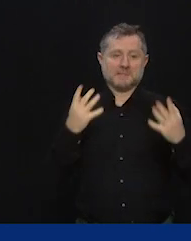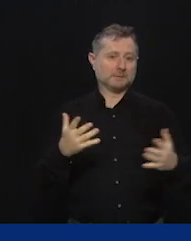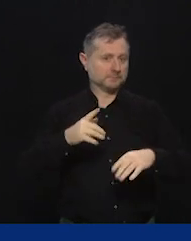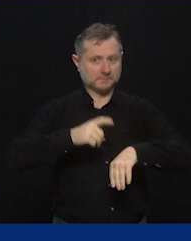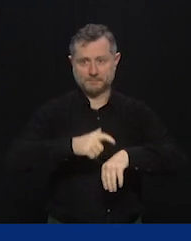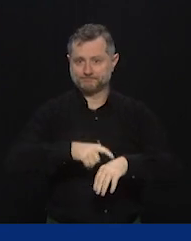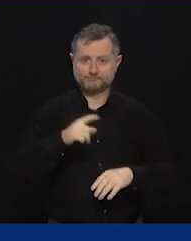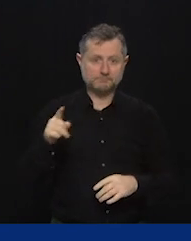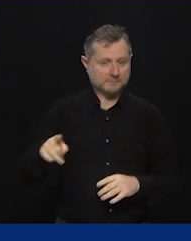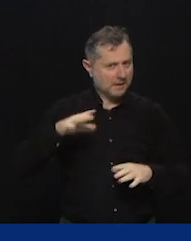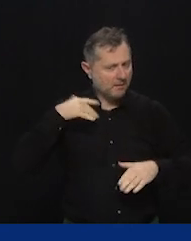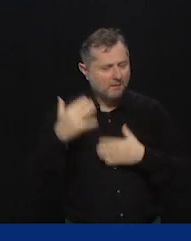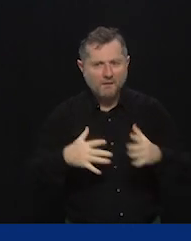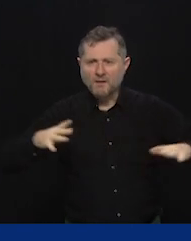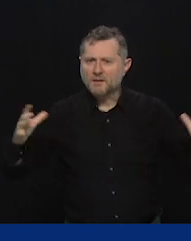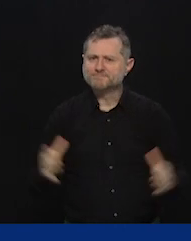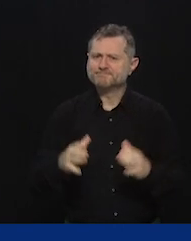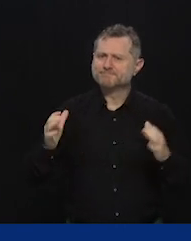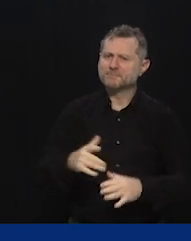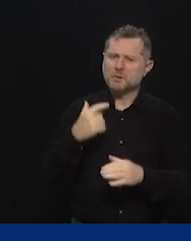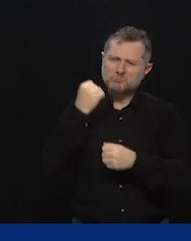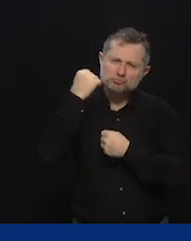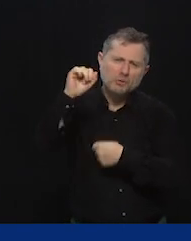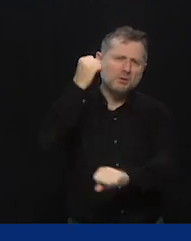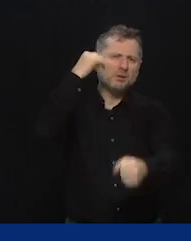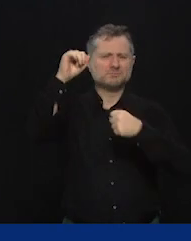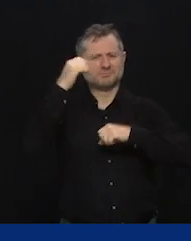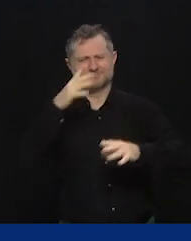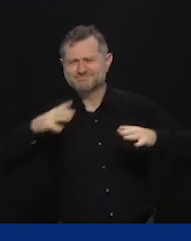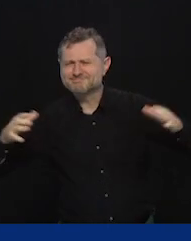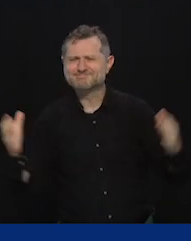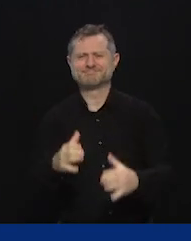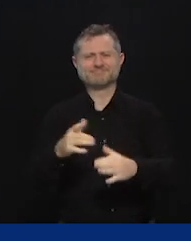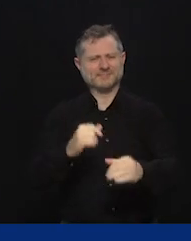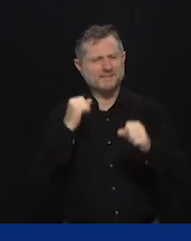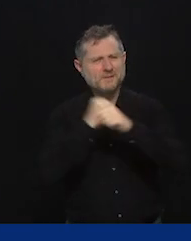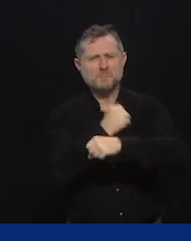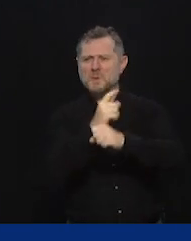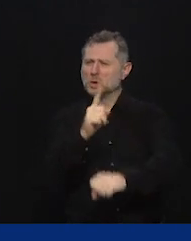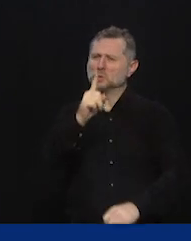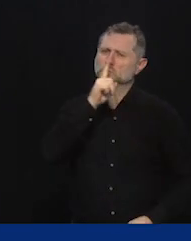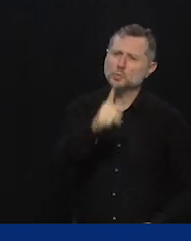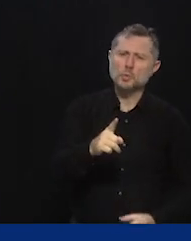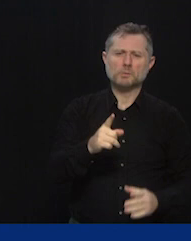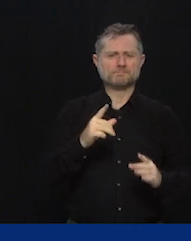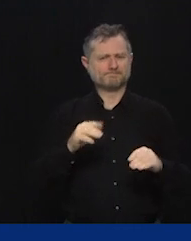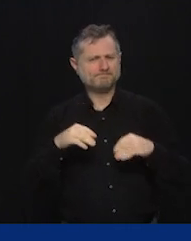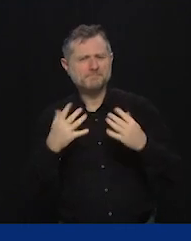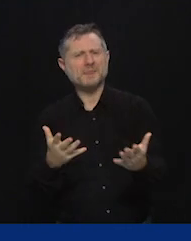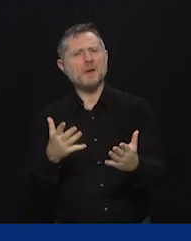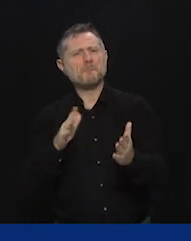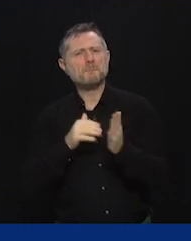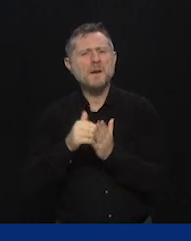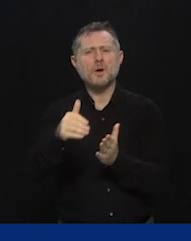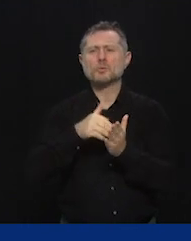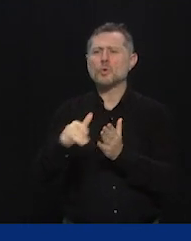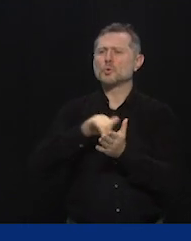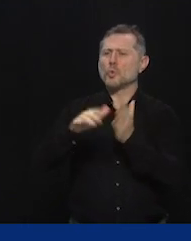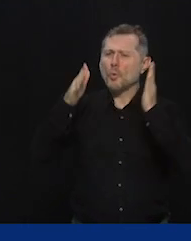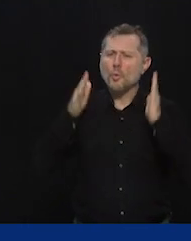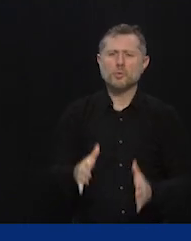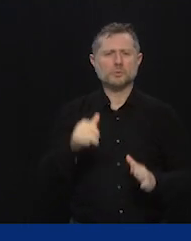throughout the state, and you brought people together to make sure the voices of millions of New Yorkers were heard when it came to fighting